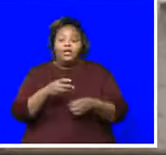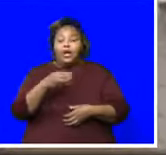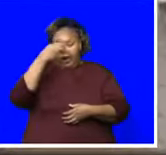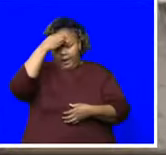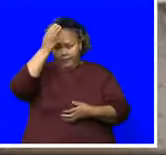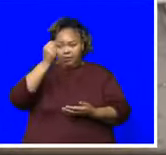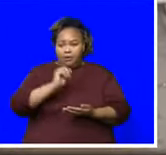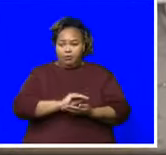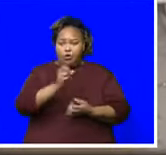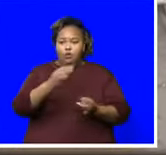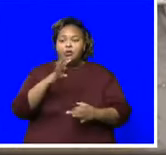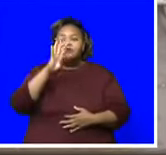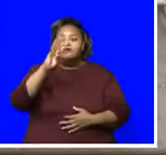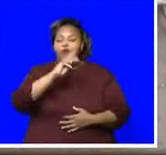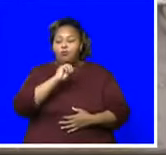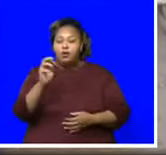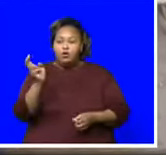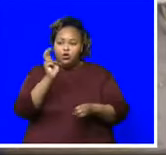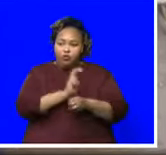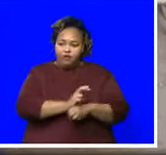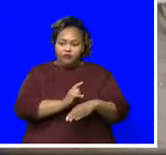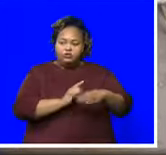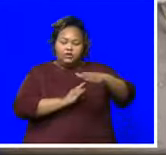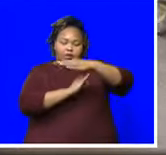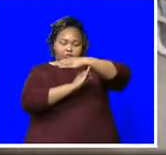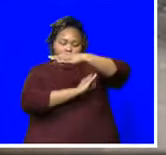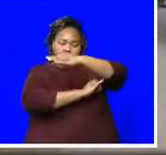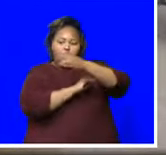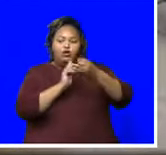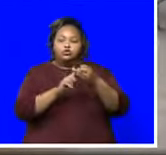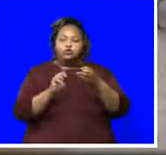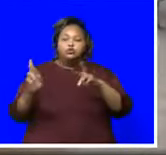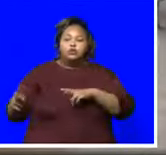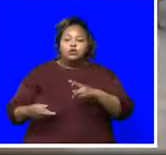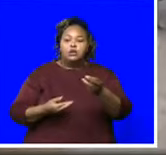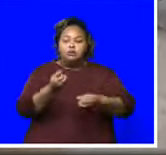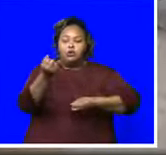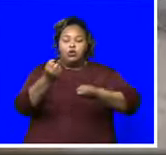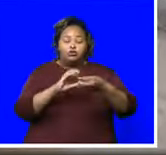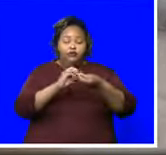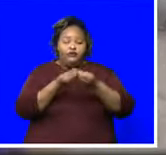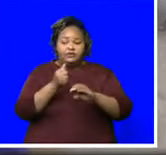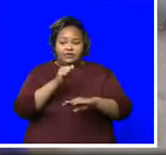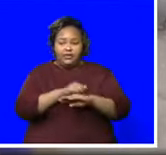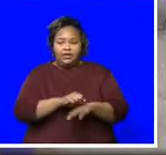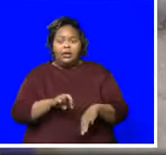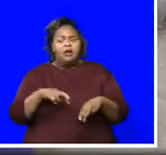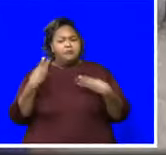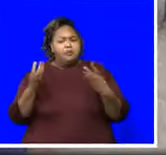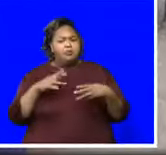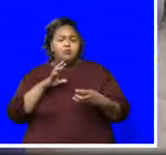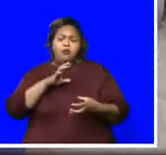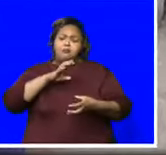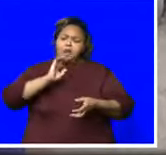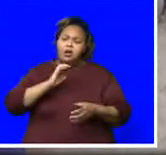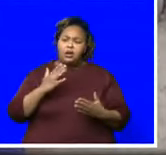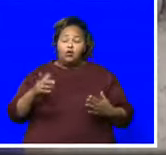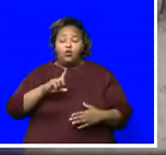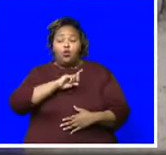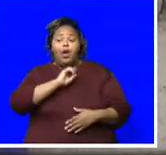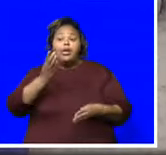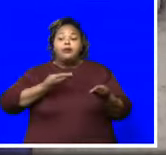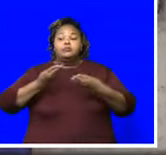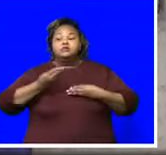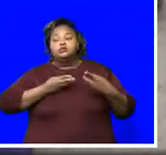yekulungisa lelibhloho kanye nemgwaco kulendzawo. Sento lesibese sesimangalisa kakhulu sive kuthi inkampani liyanikwa lo